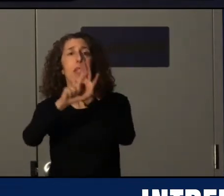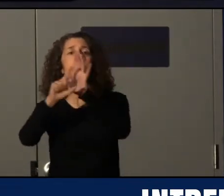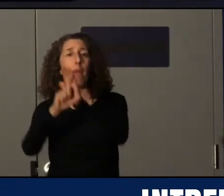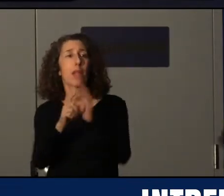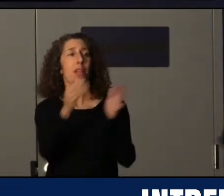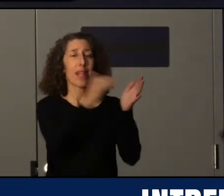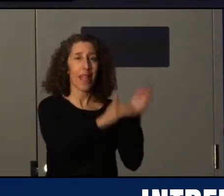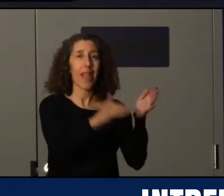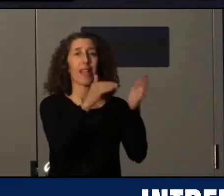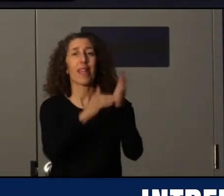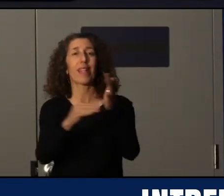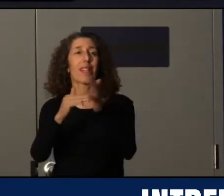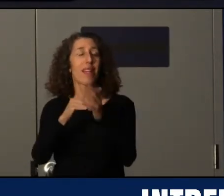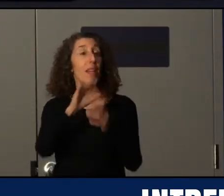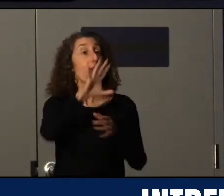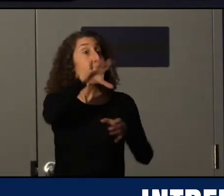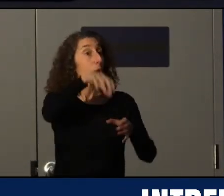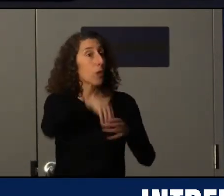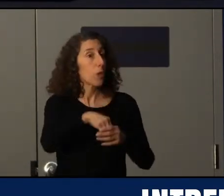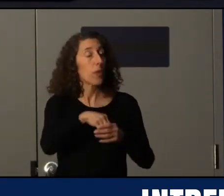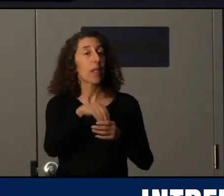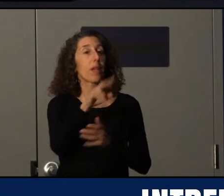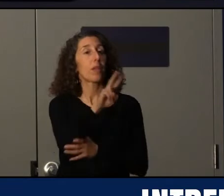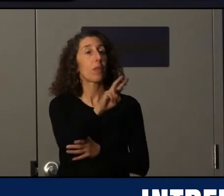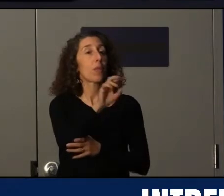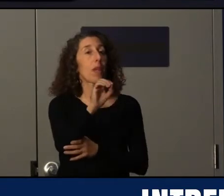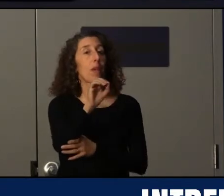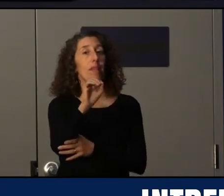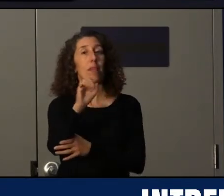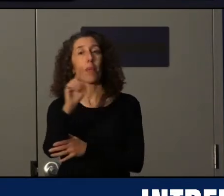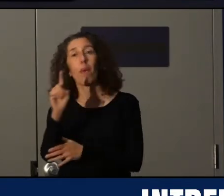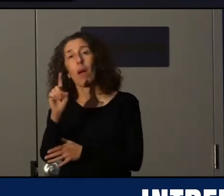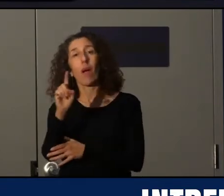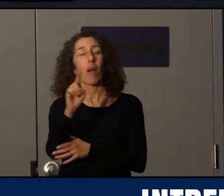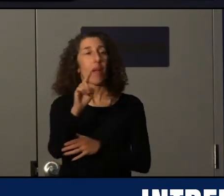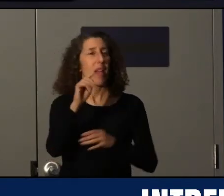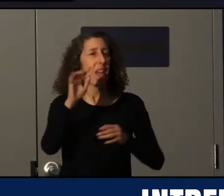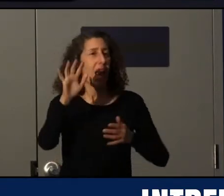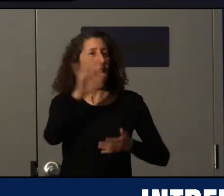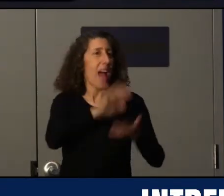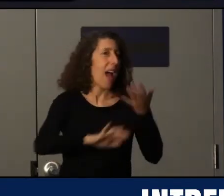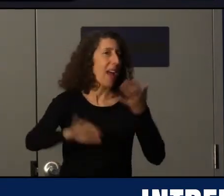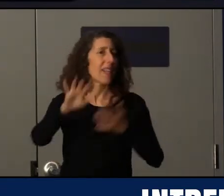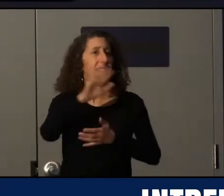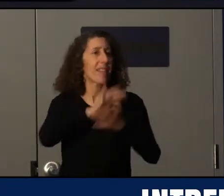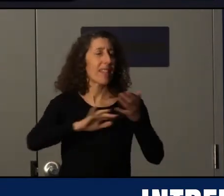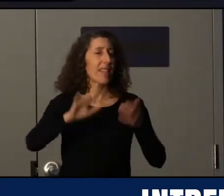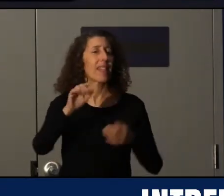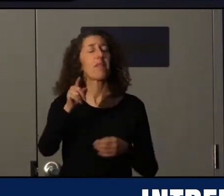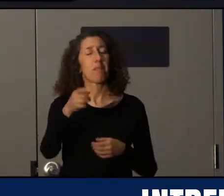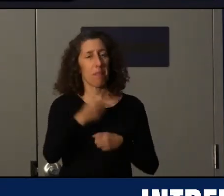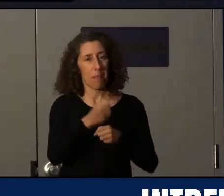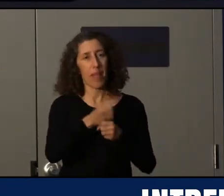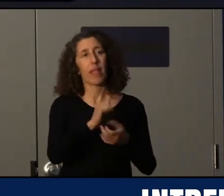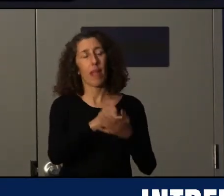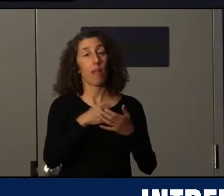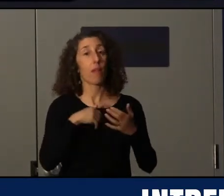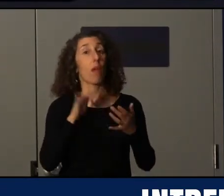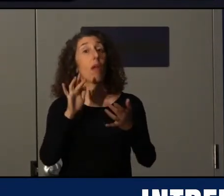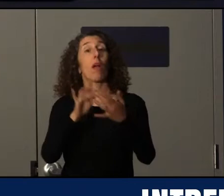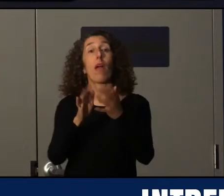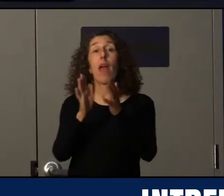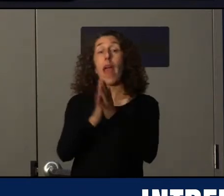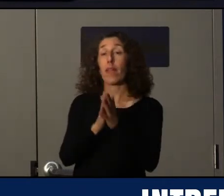Space Odyssey artwork. A really incredible artist. And we reached out to him to do our patch, and he did it.